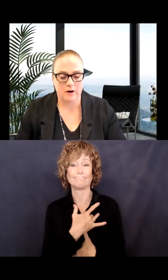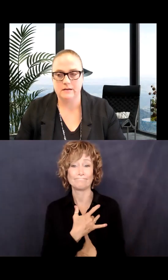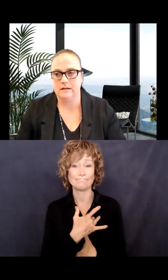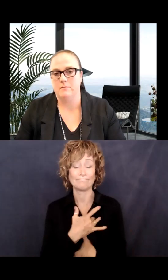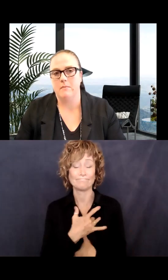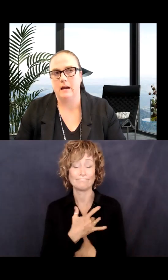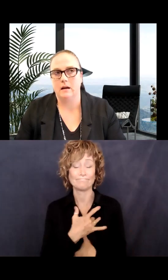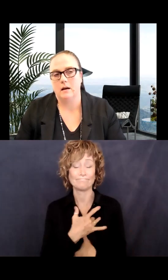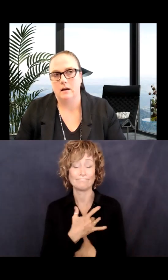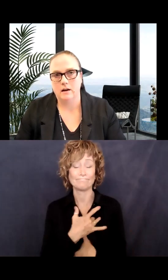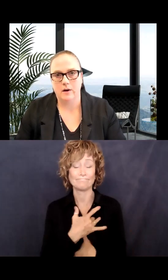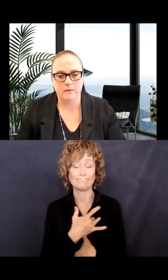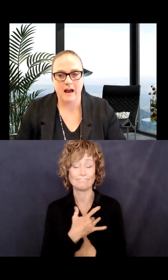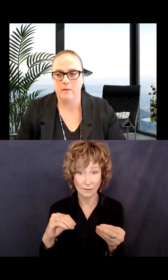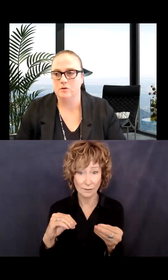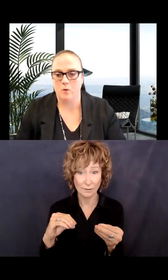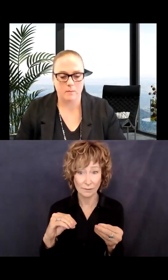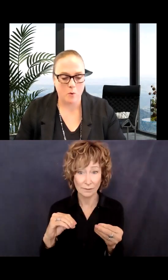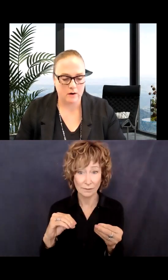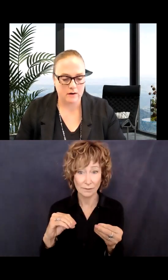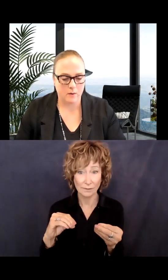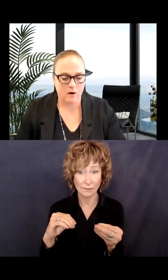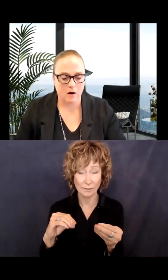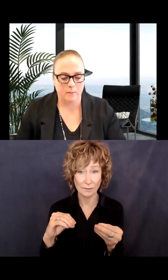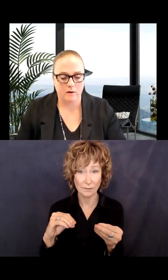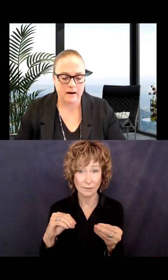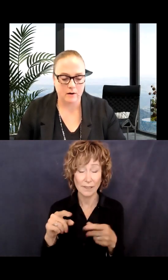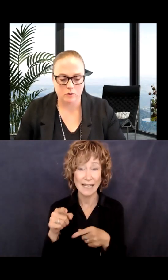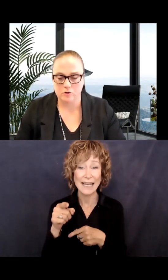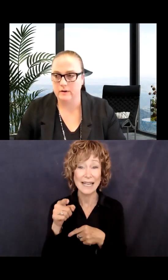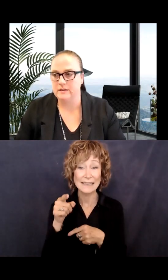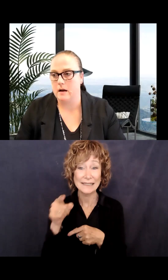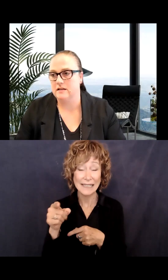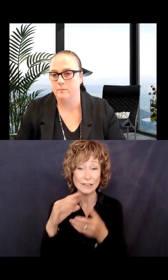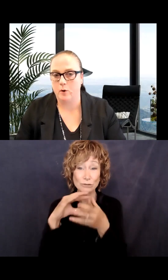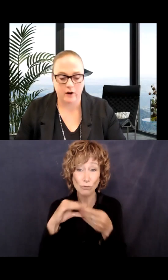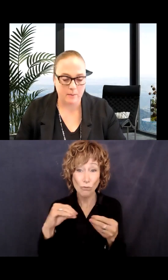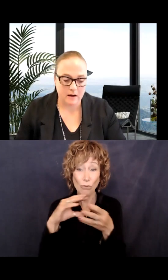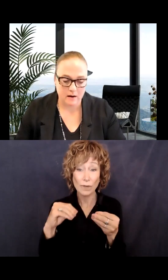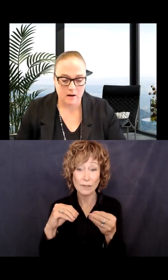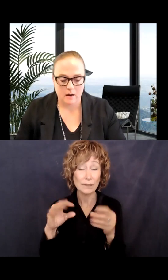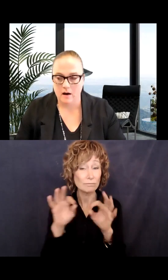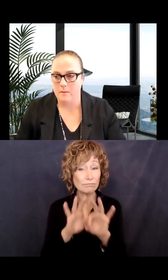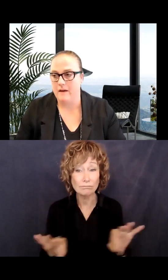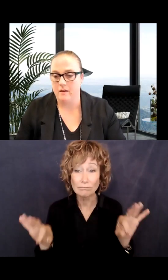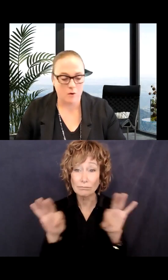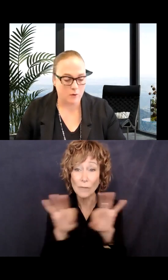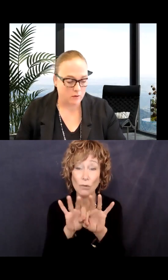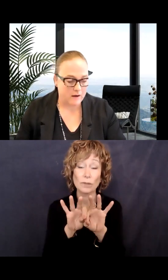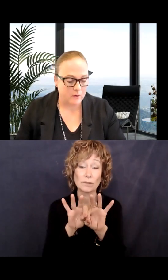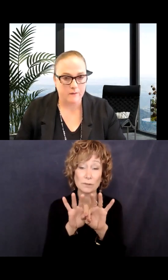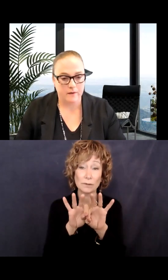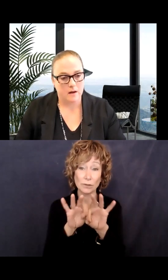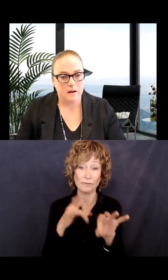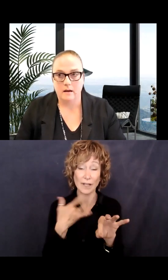of stories that make, it that much more important that we are providing culturally responsive programming at the